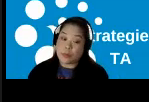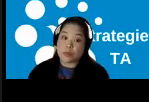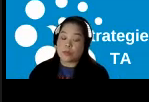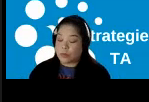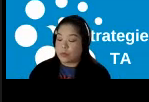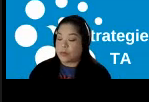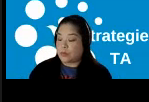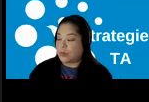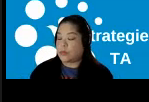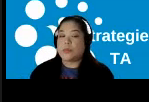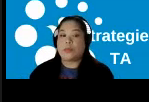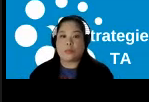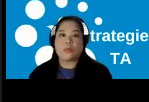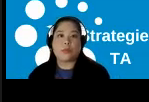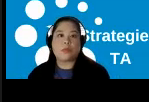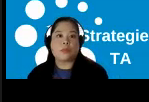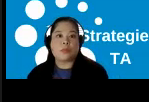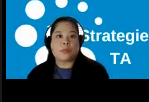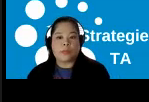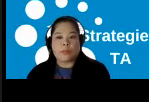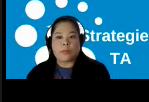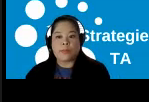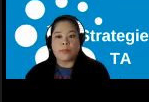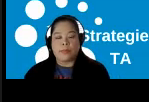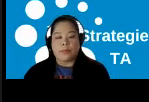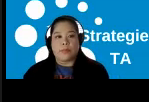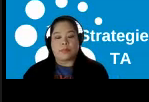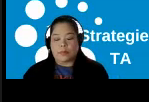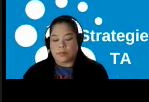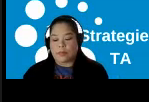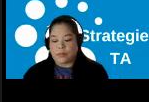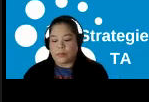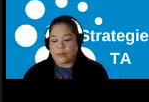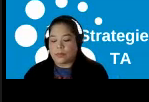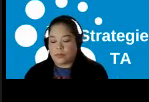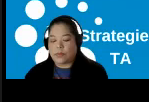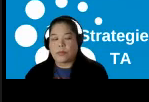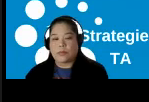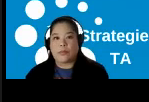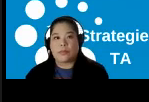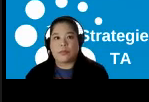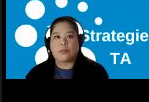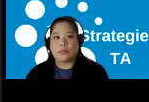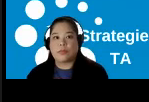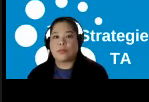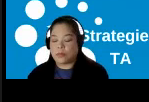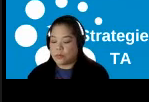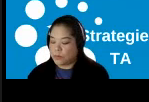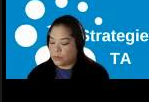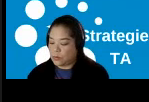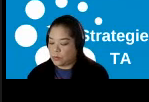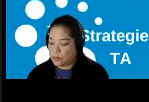in terms of, what you're doing that works, that doesn't work as well, right? But yeah, I think certainly